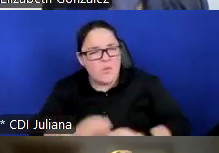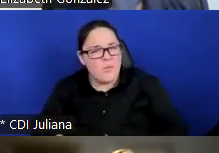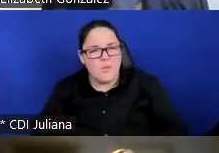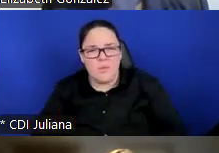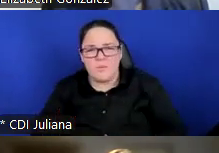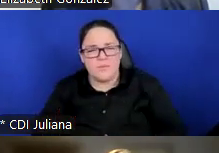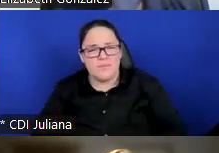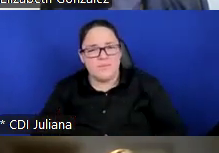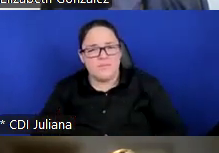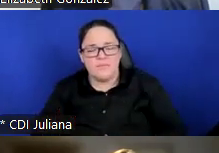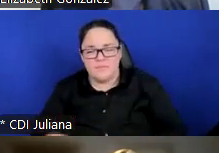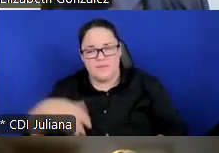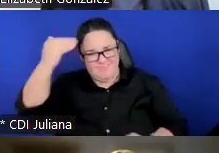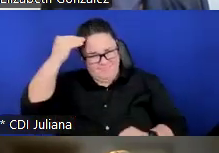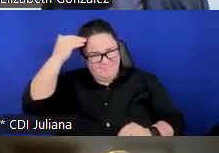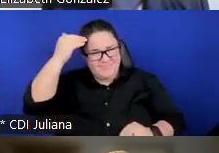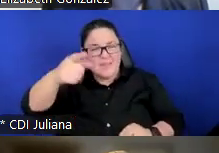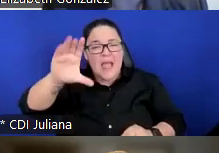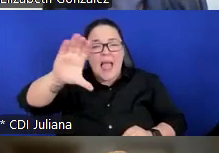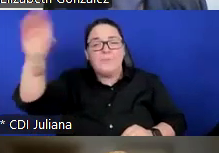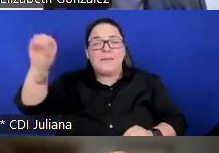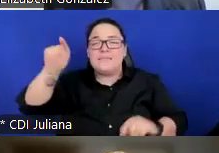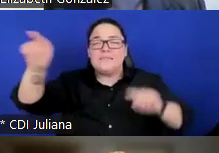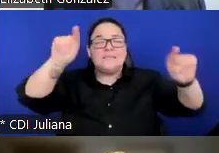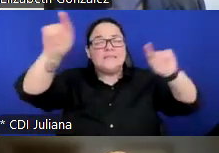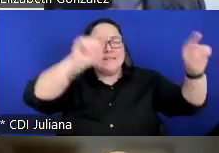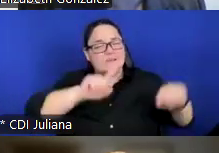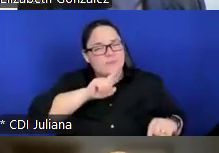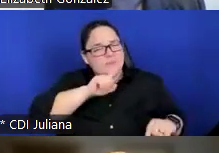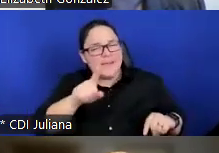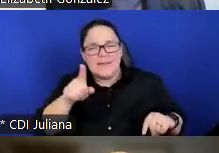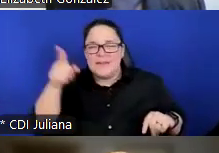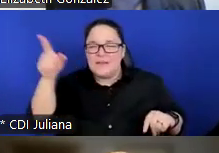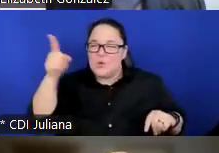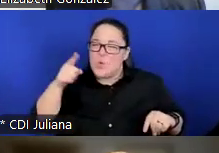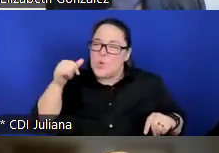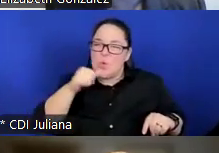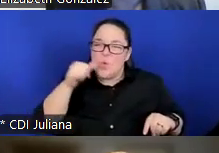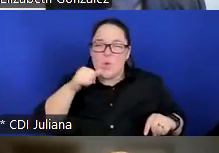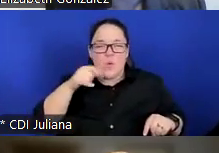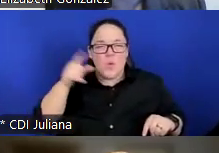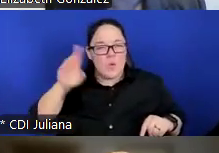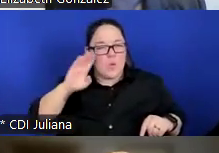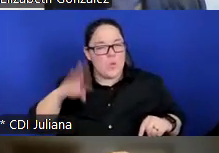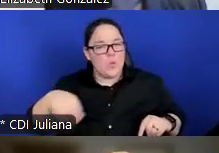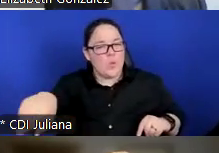Companies understand that sometimes people cannot pay.